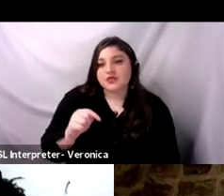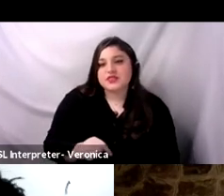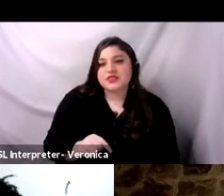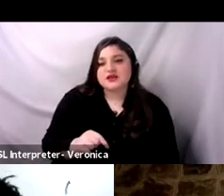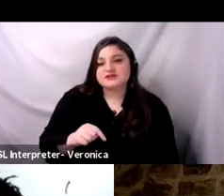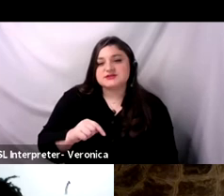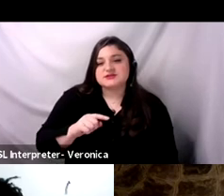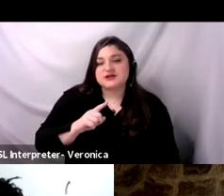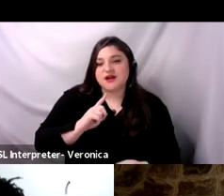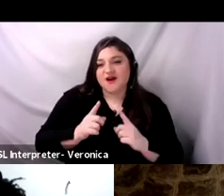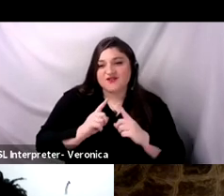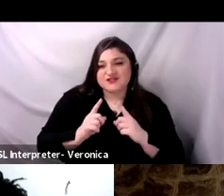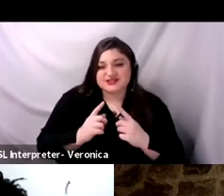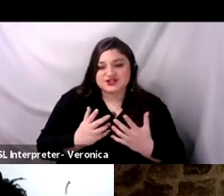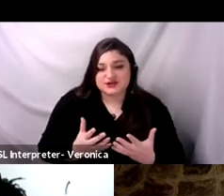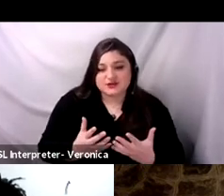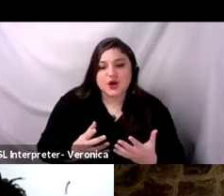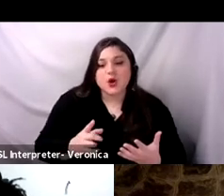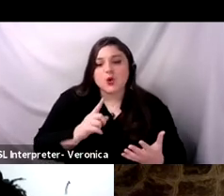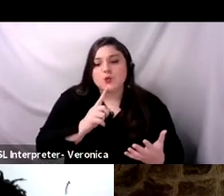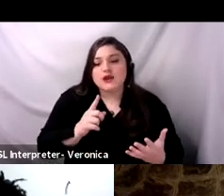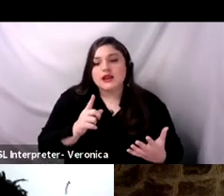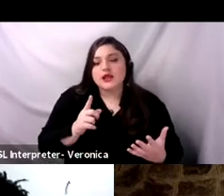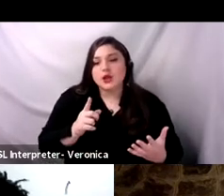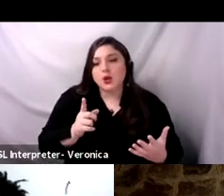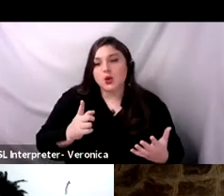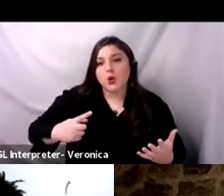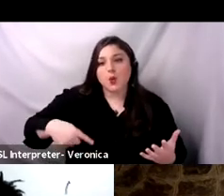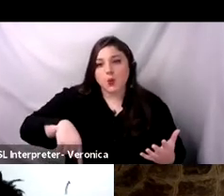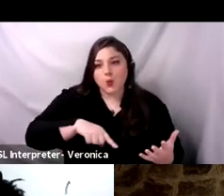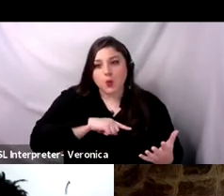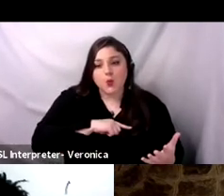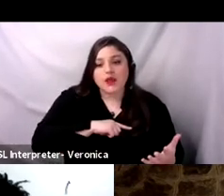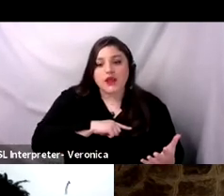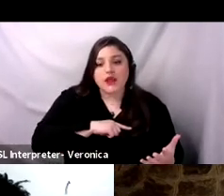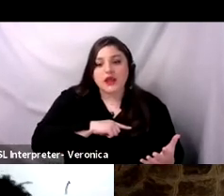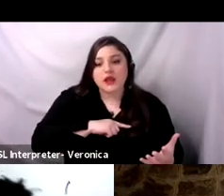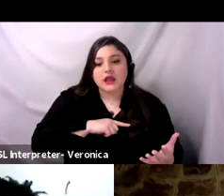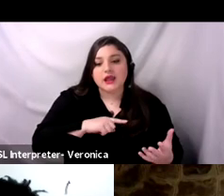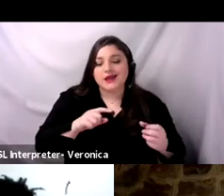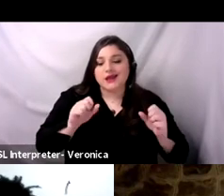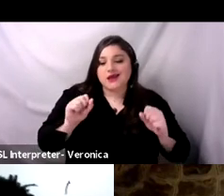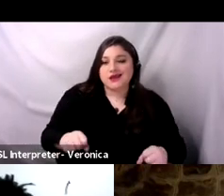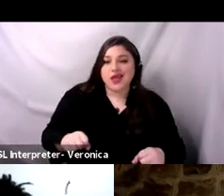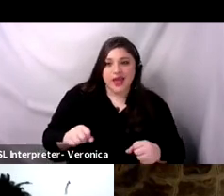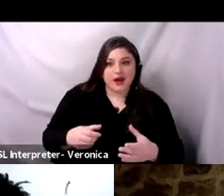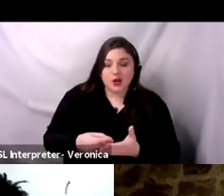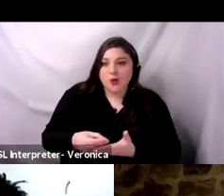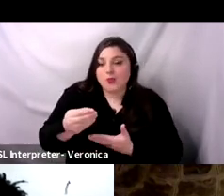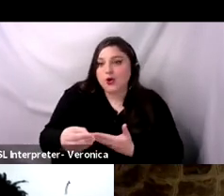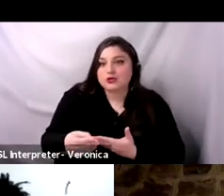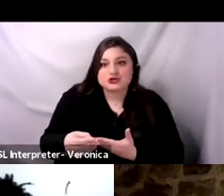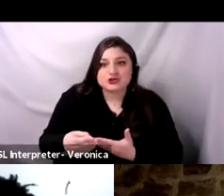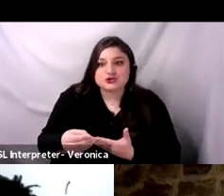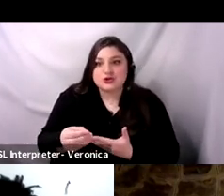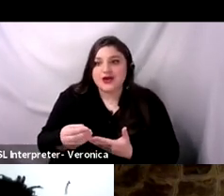where we are now. We're all privileged. We can buy the entire internet that we're using, I'm using at the moment, cost more